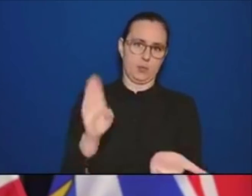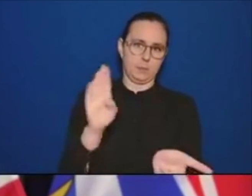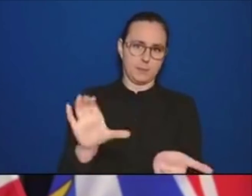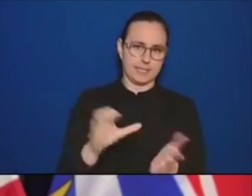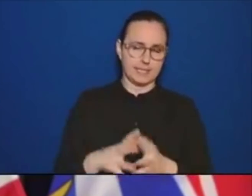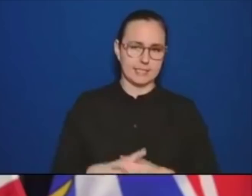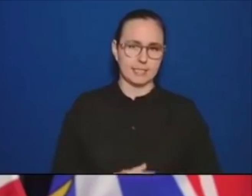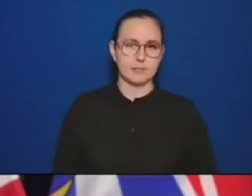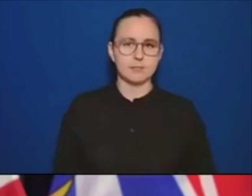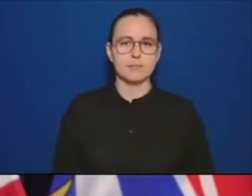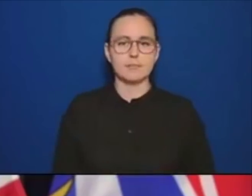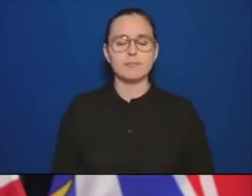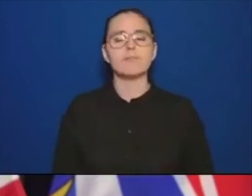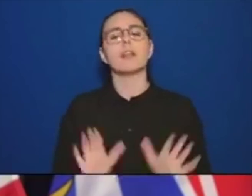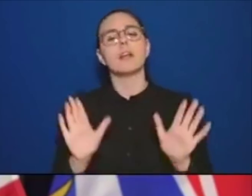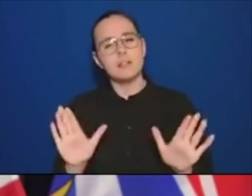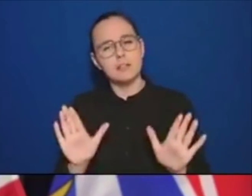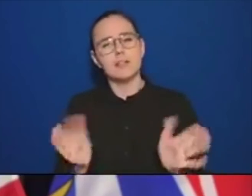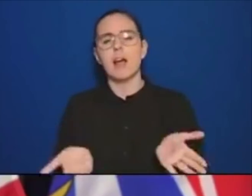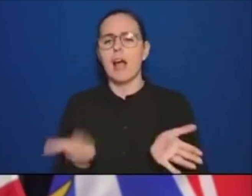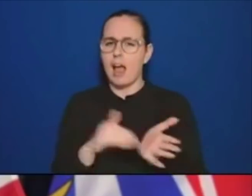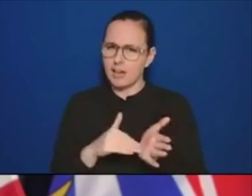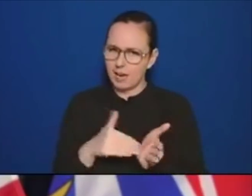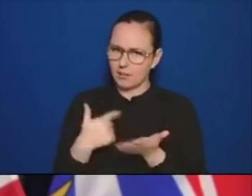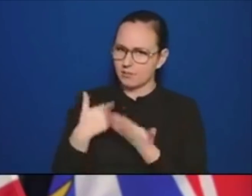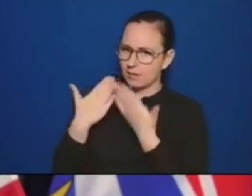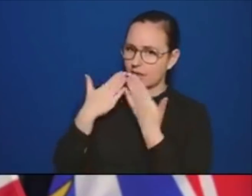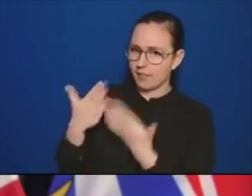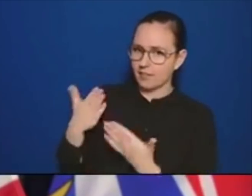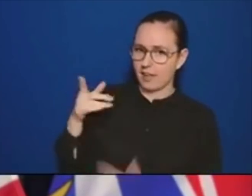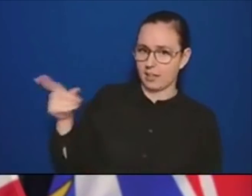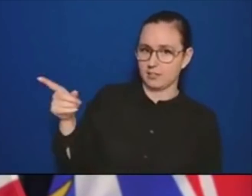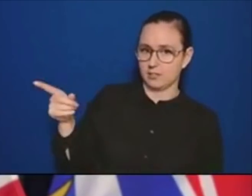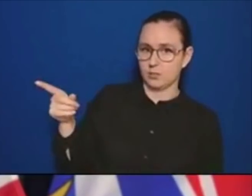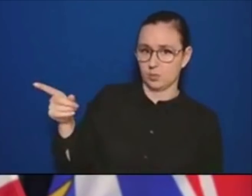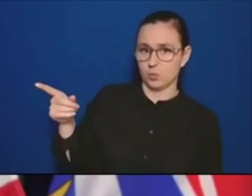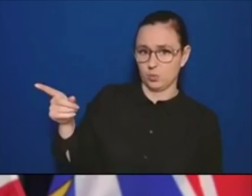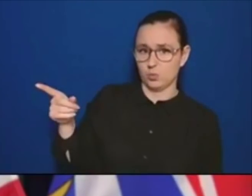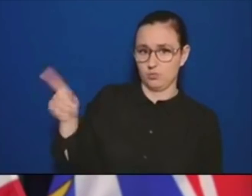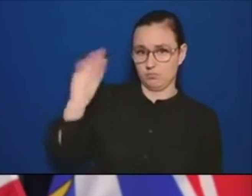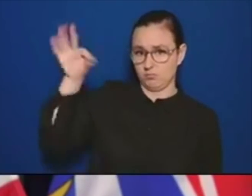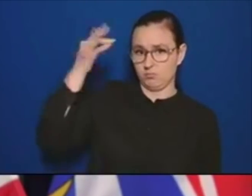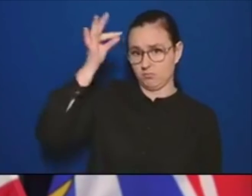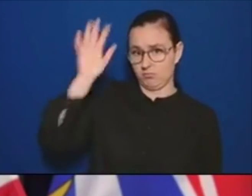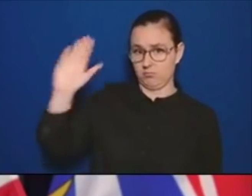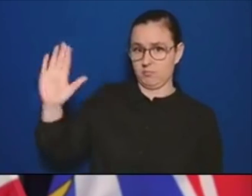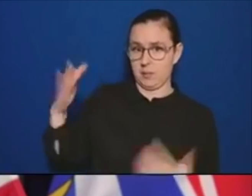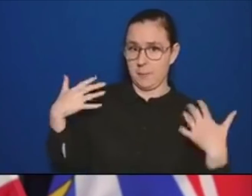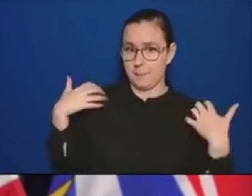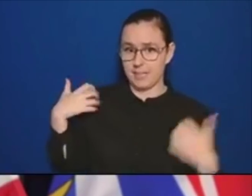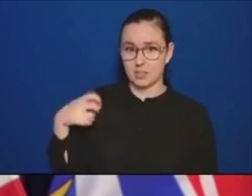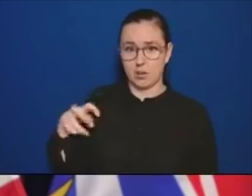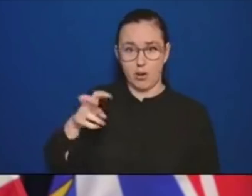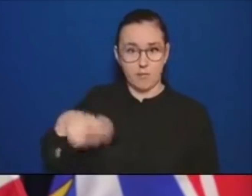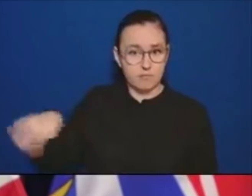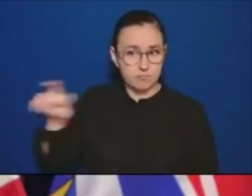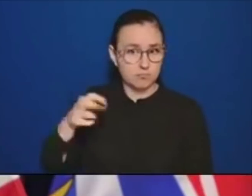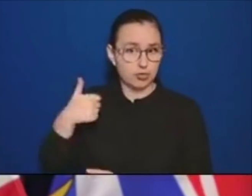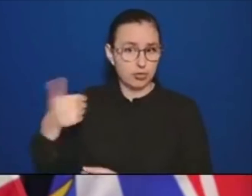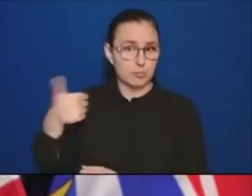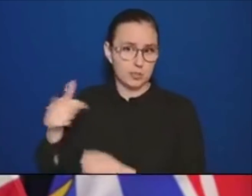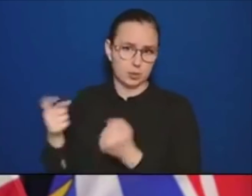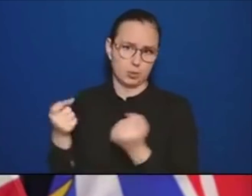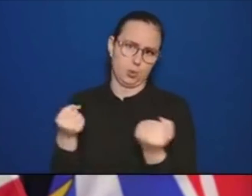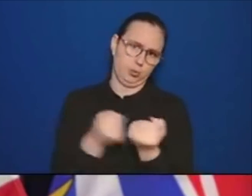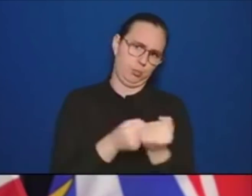my sincere thanks to my federal counterpart, Minister Omar Alghabra, for his continued support for British Columbia. I also want to